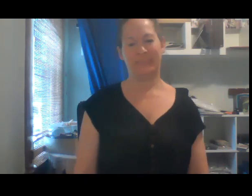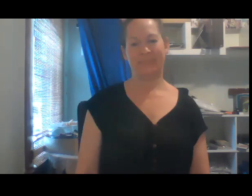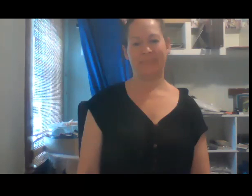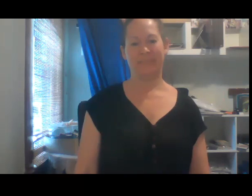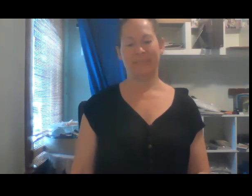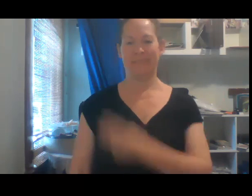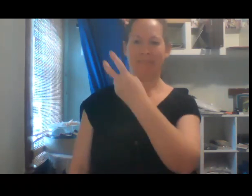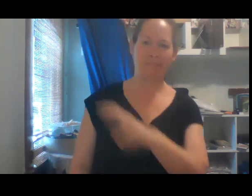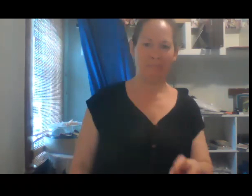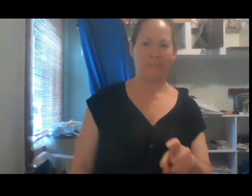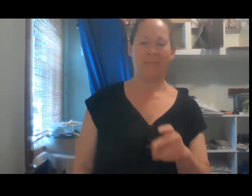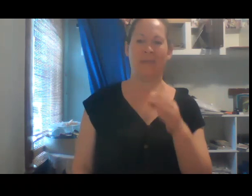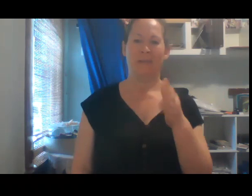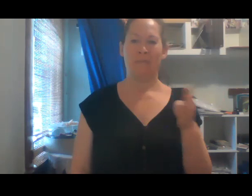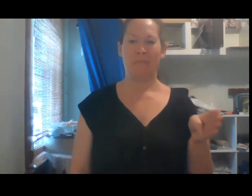Back to our blackboard.